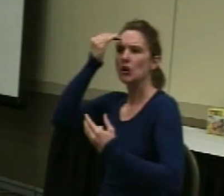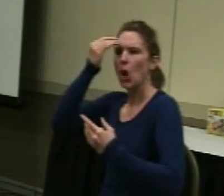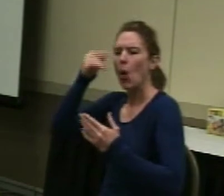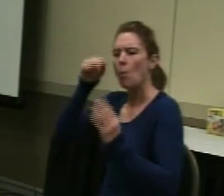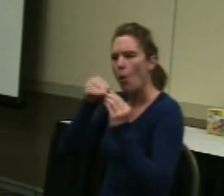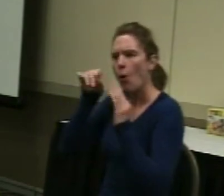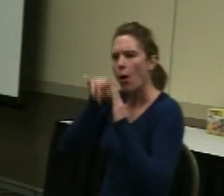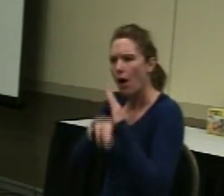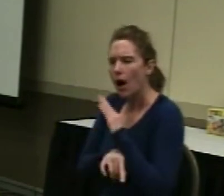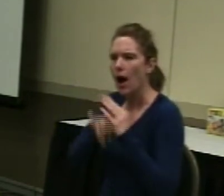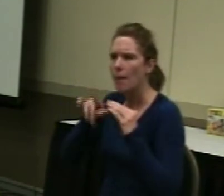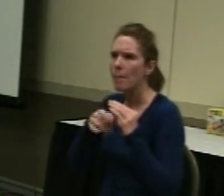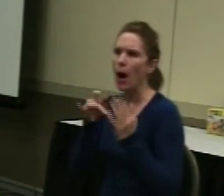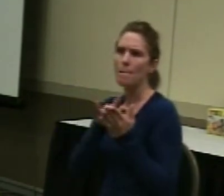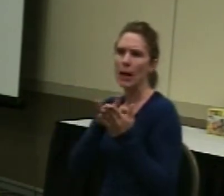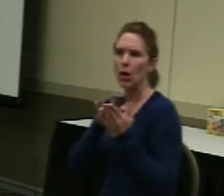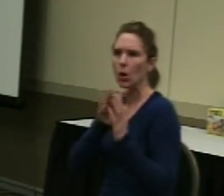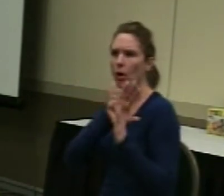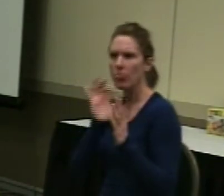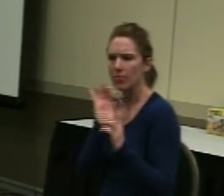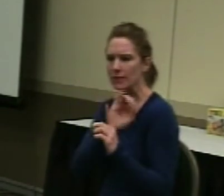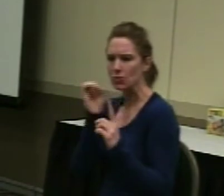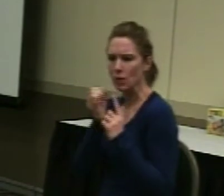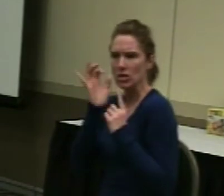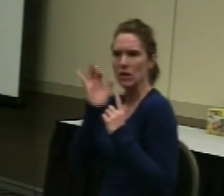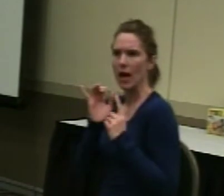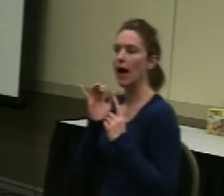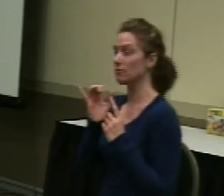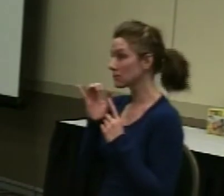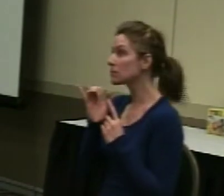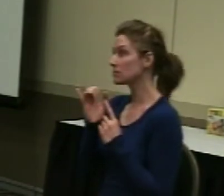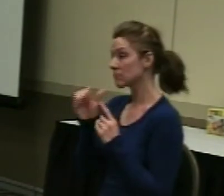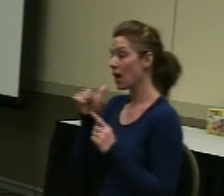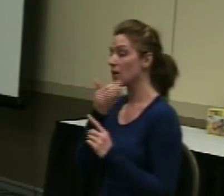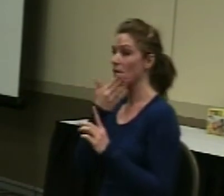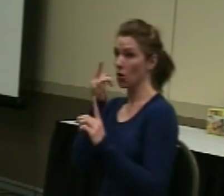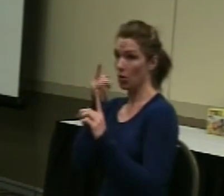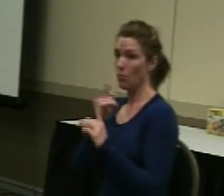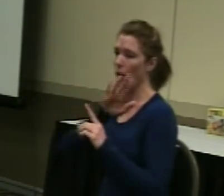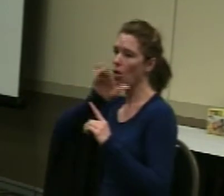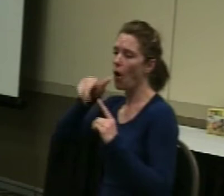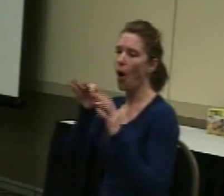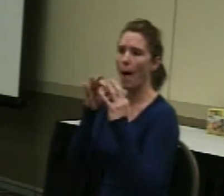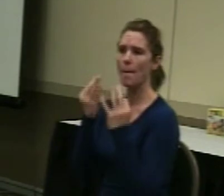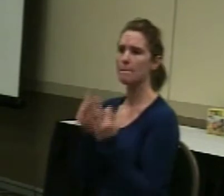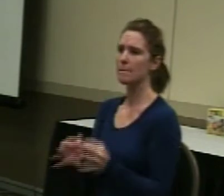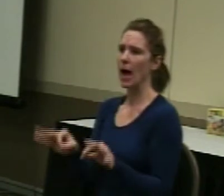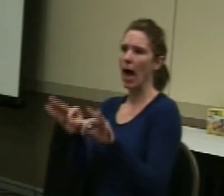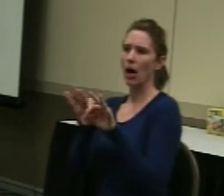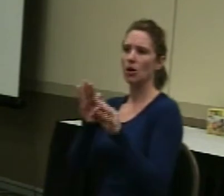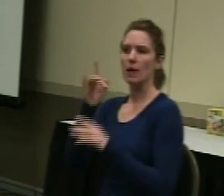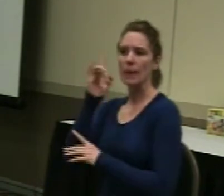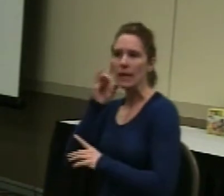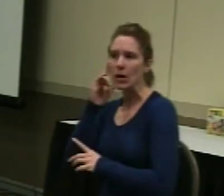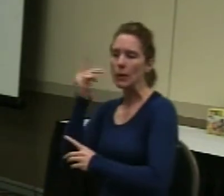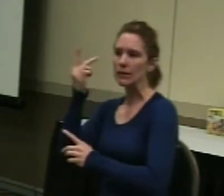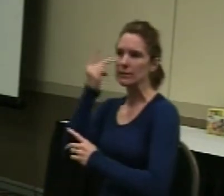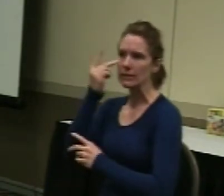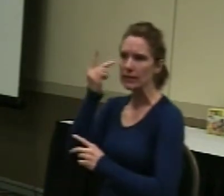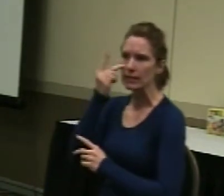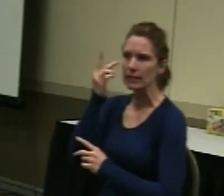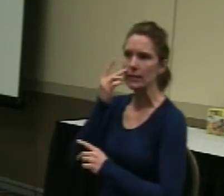good questions. And all of these things matter. Every single one of these things matter. The hearing, the